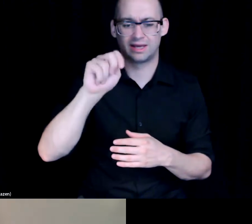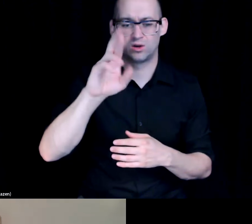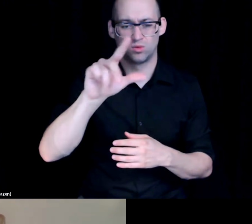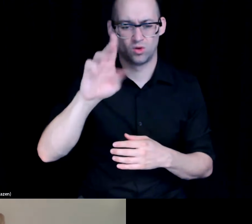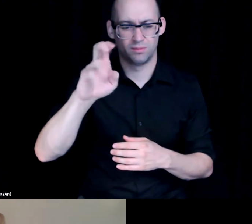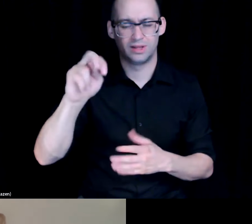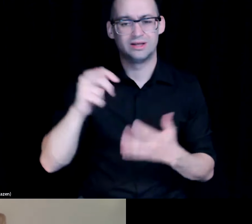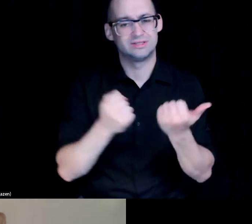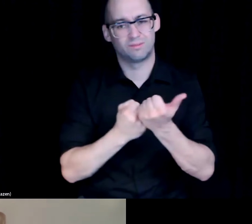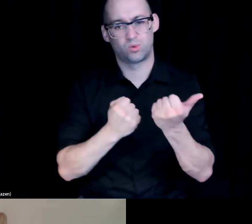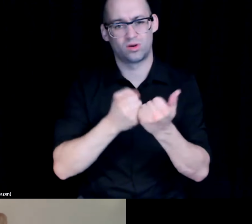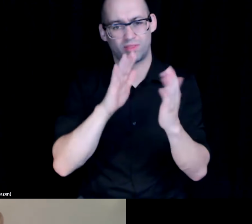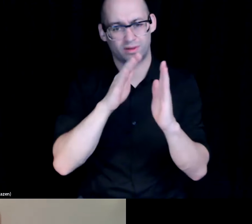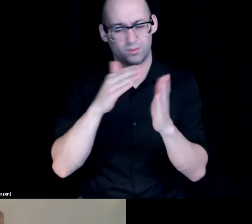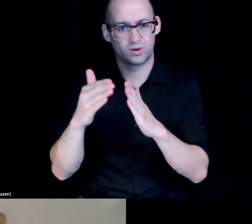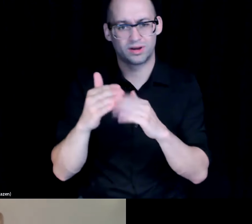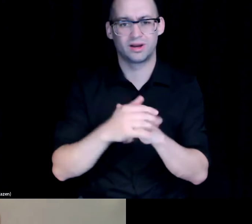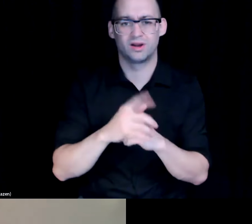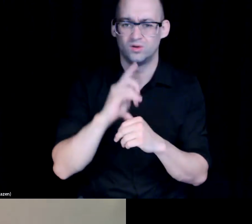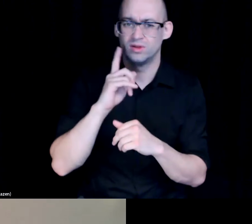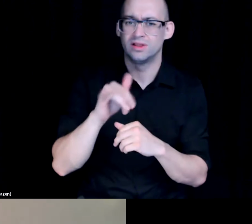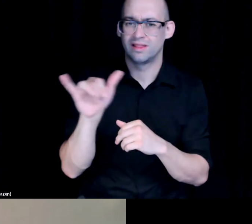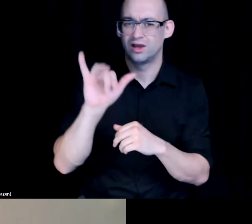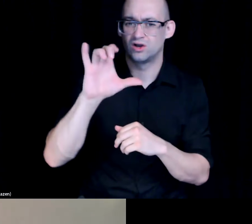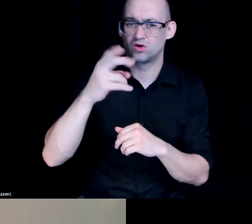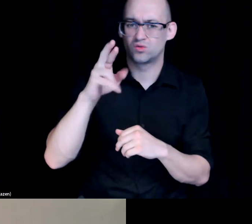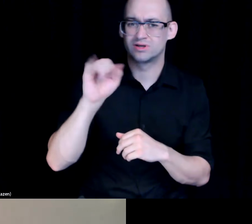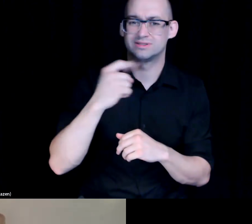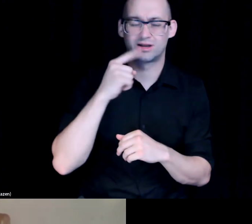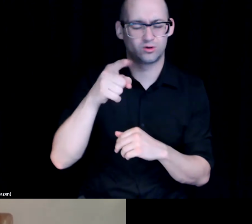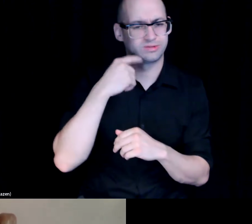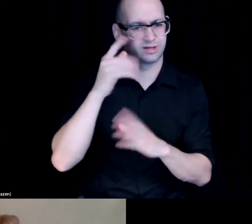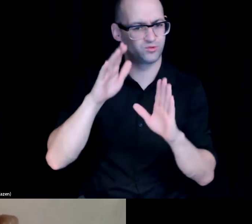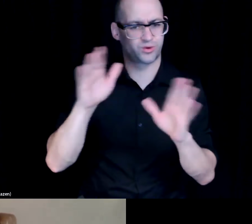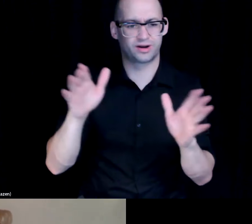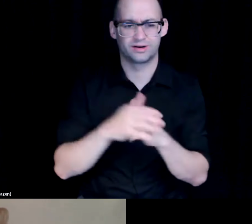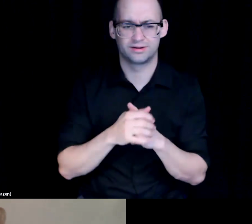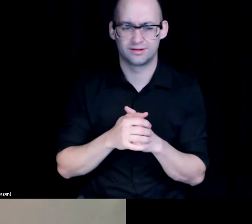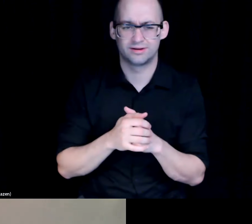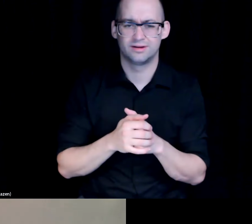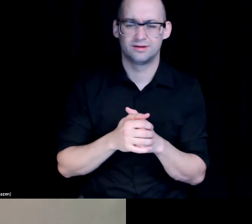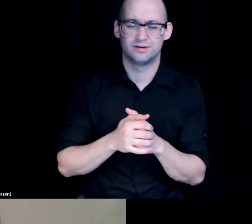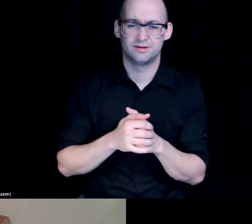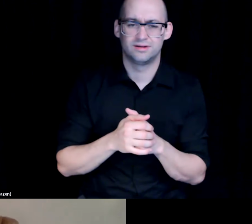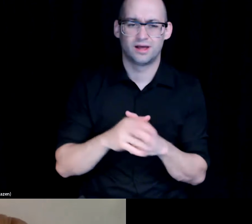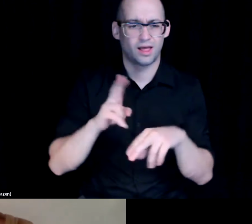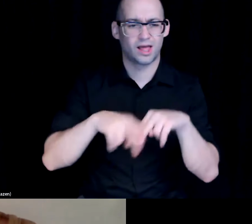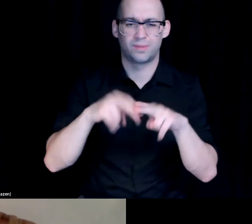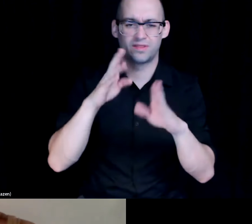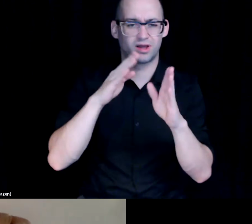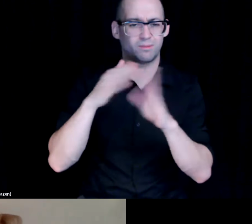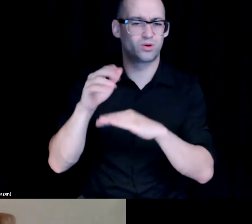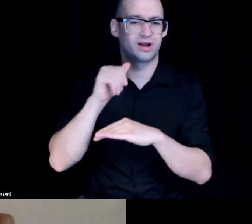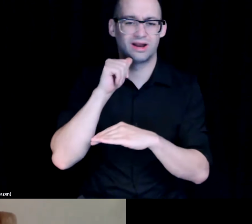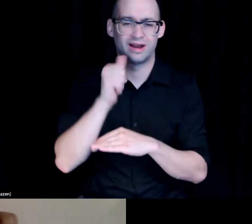supporting the community. So we are, just like Chris said, you said it so well, Chris, thank you for that. We're building community, not just at